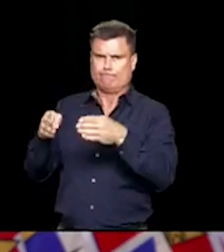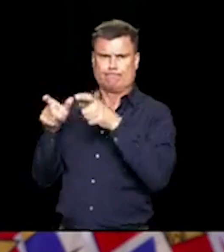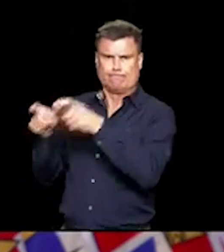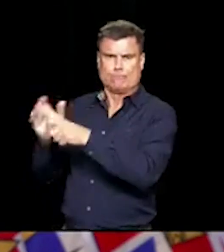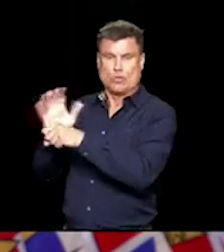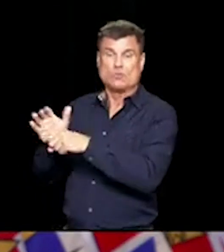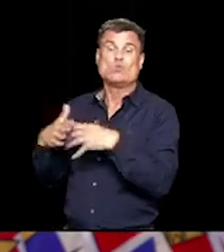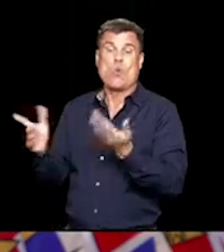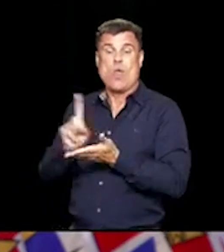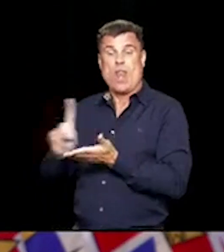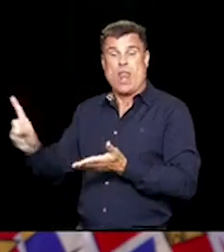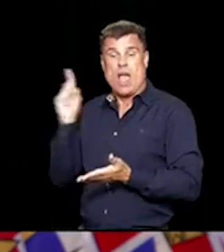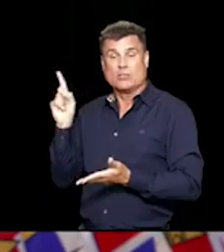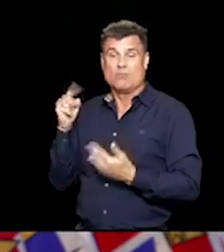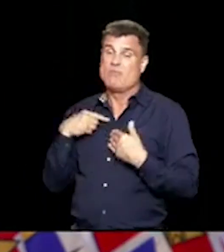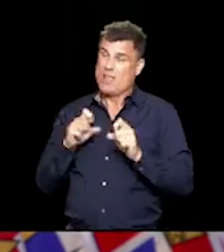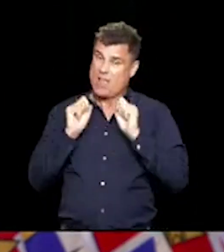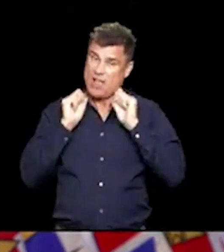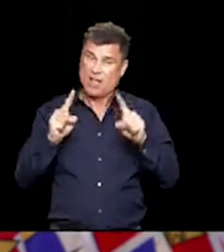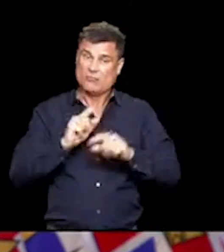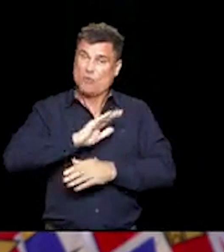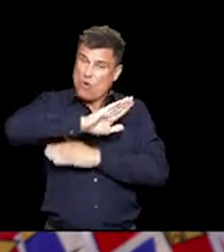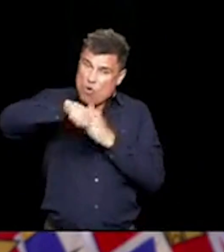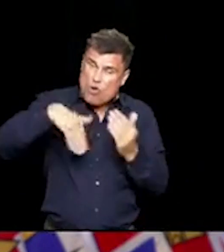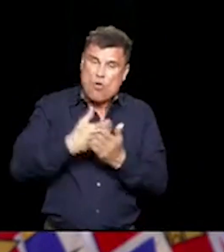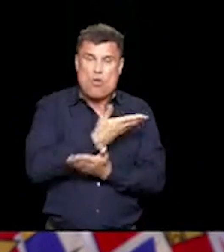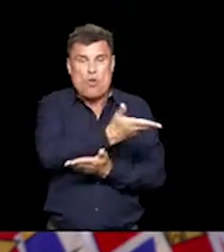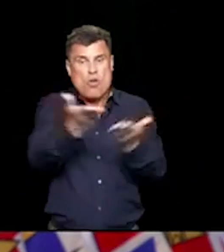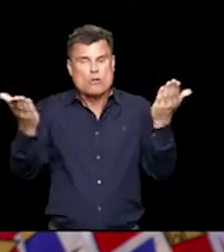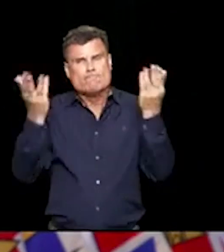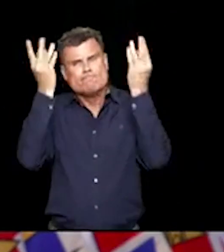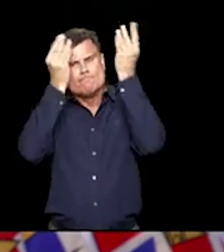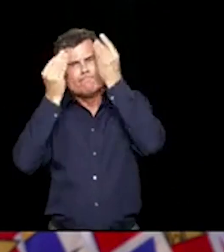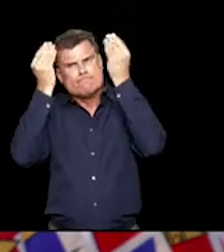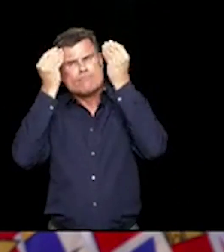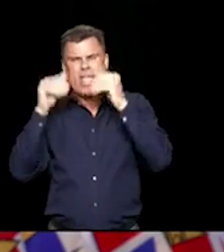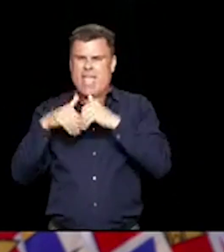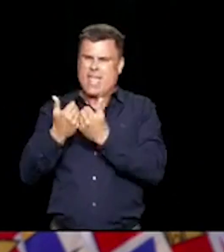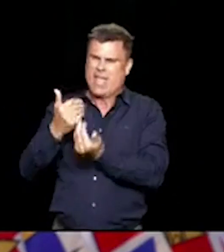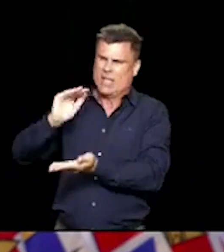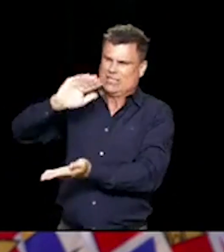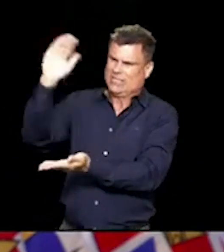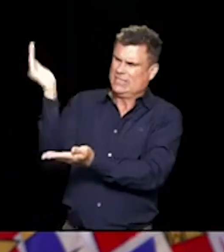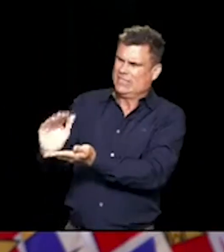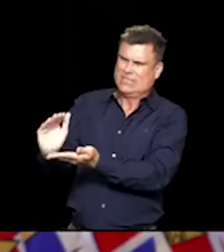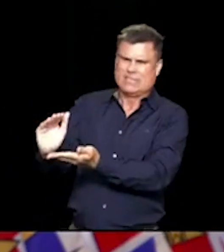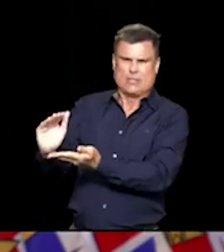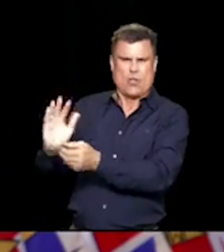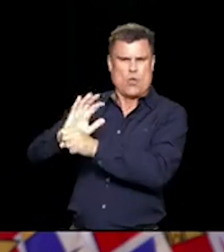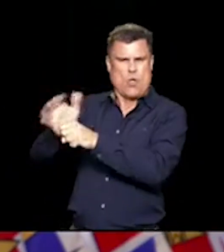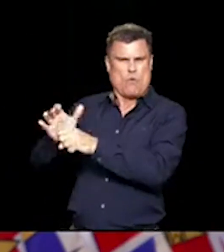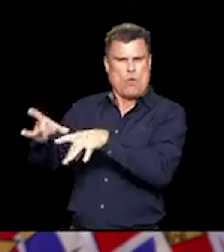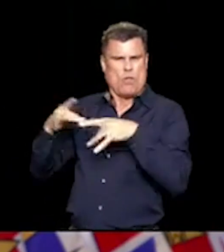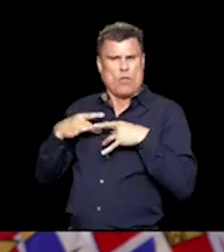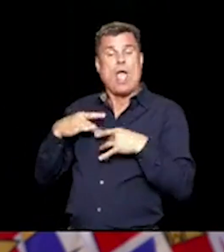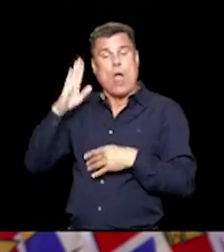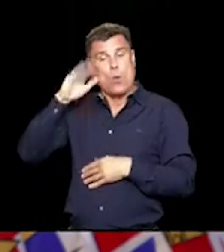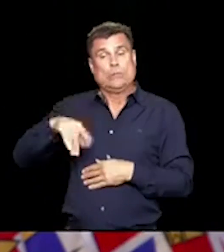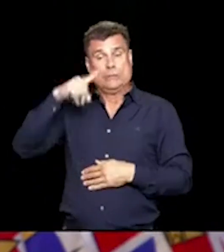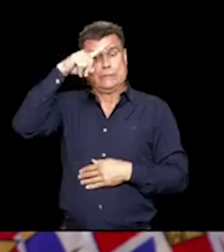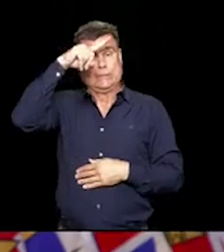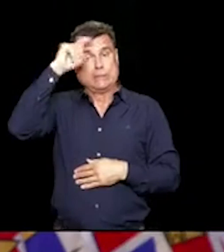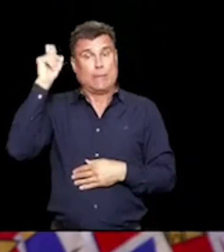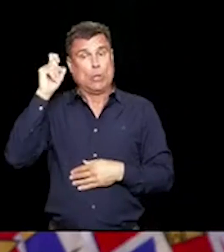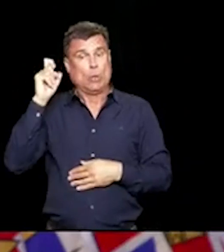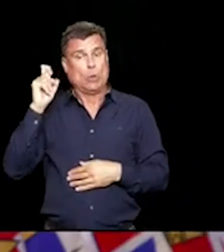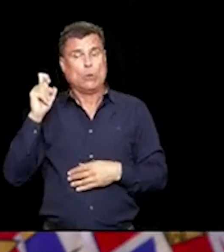And yes, last week I called on all of us to start thinking about transitioning. We had a bit of a grace period in the summer.